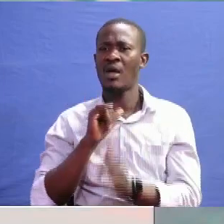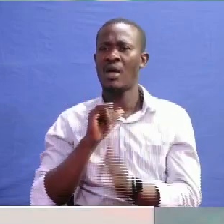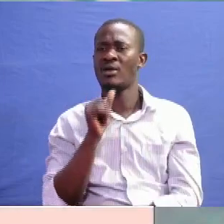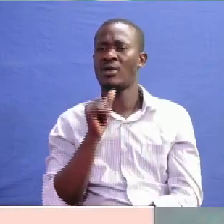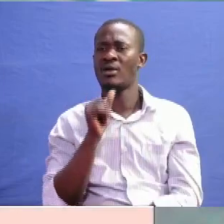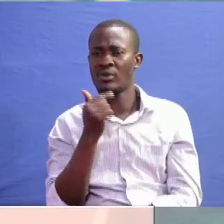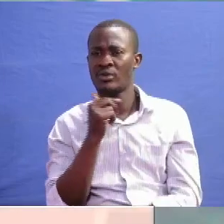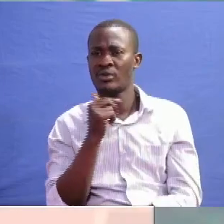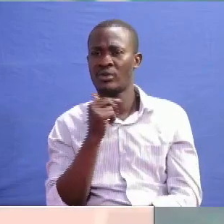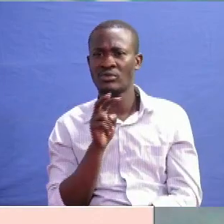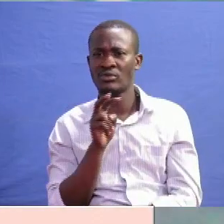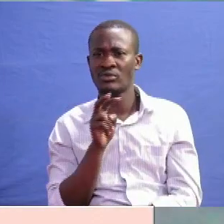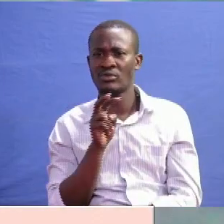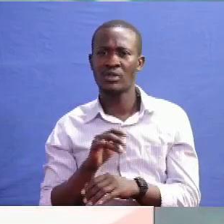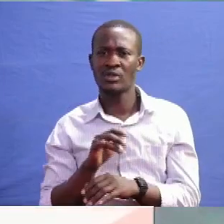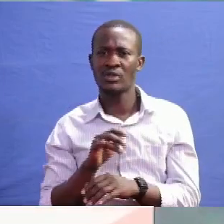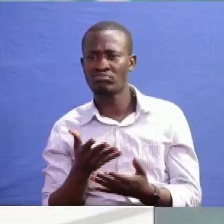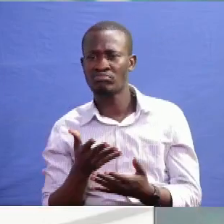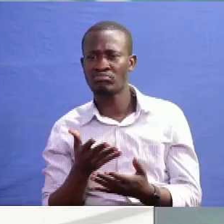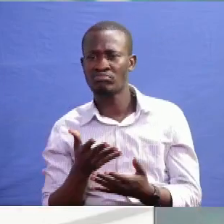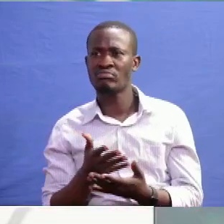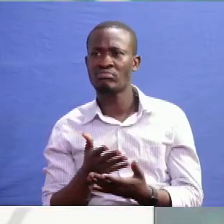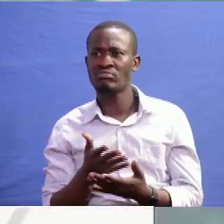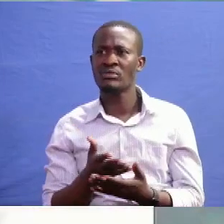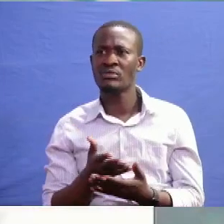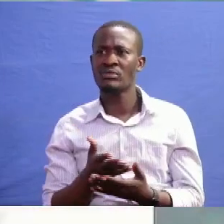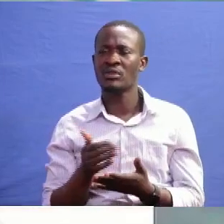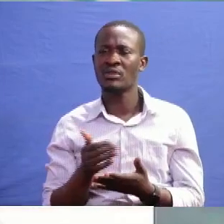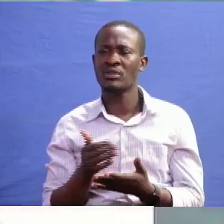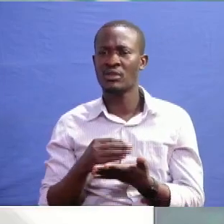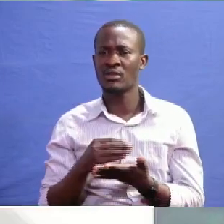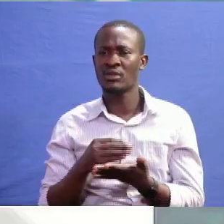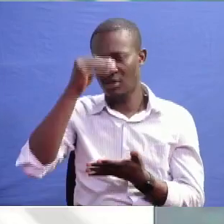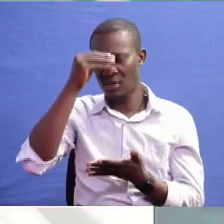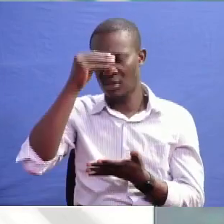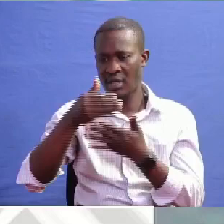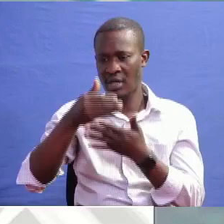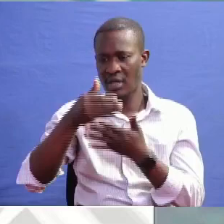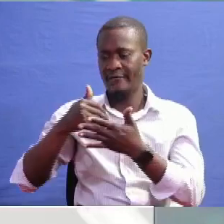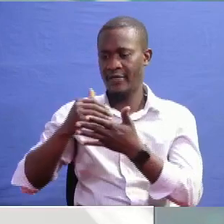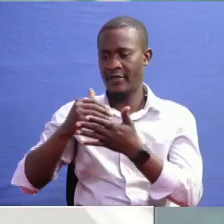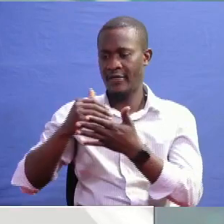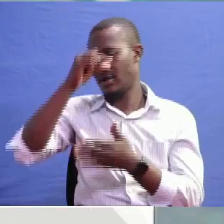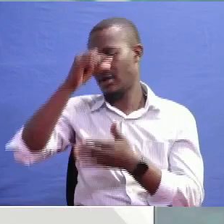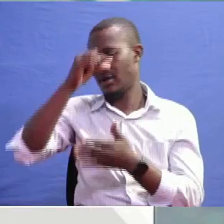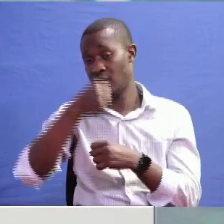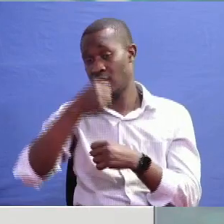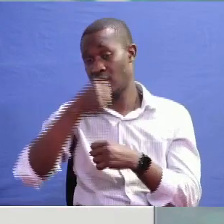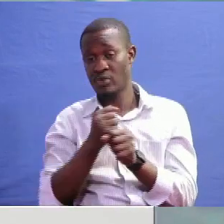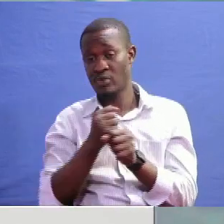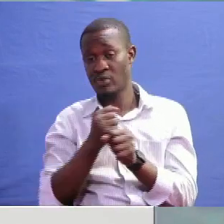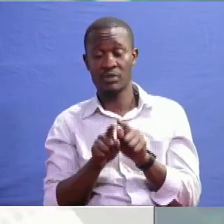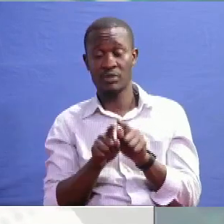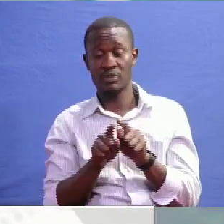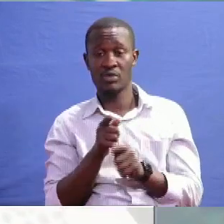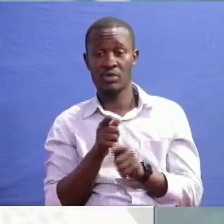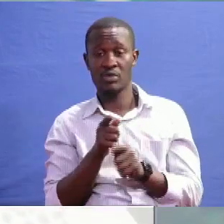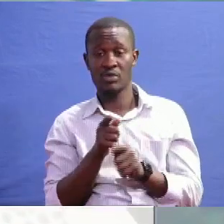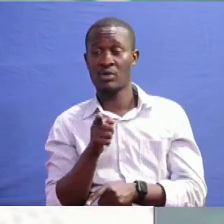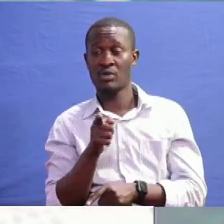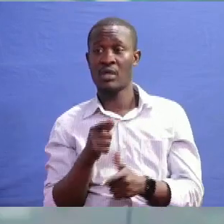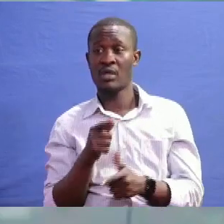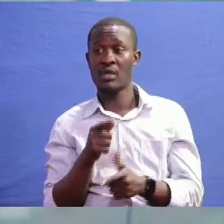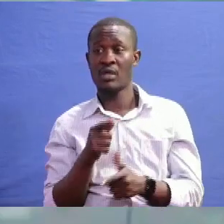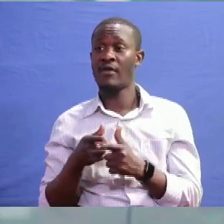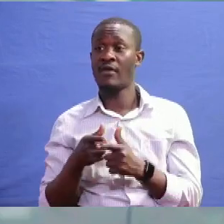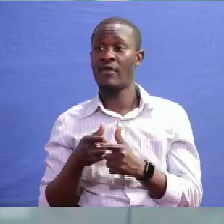to look at it the way you're looking at it. Because this is not a student after graduation. All right. He's working like you. So, and then